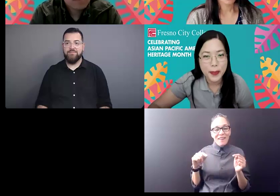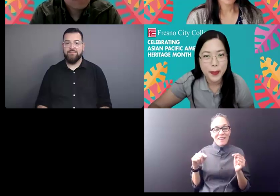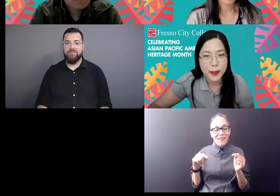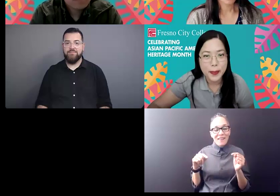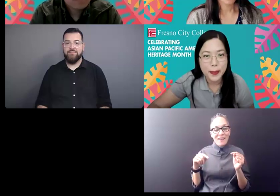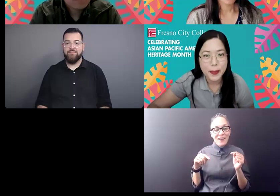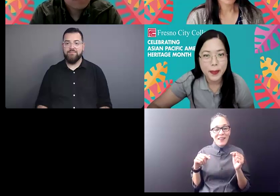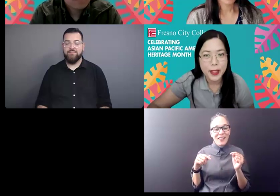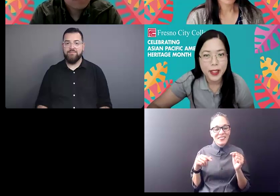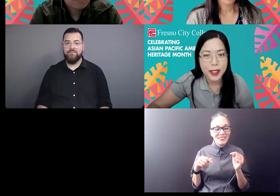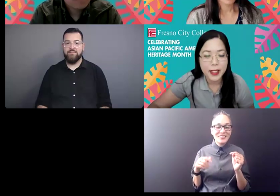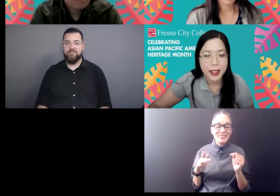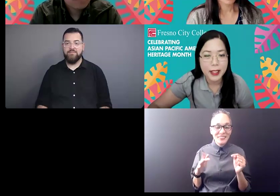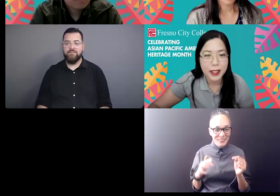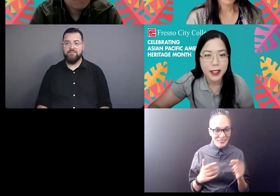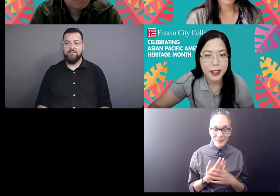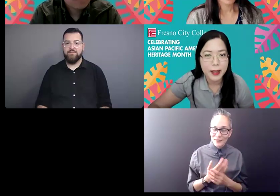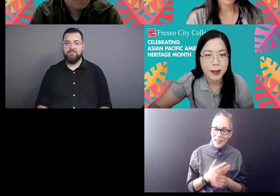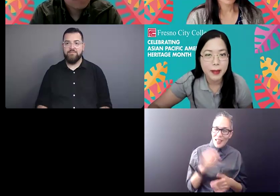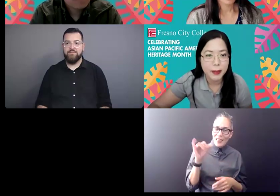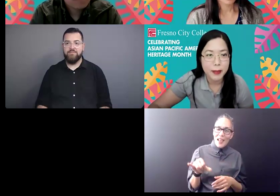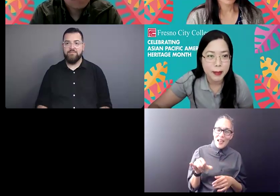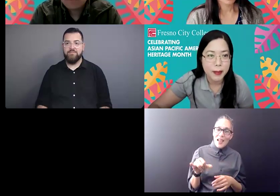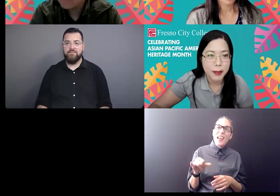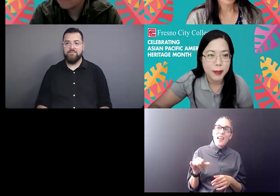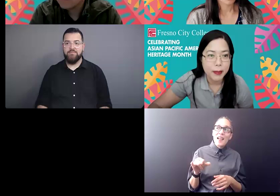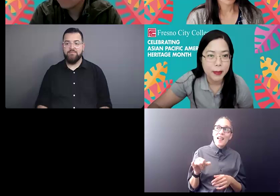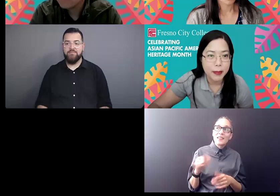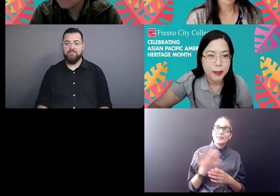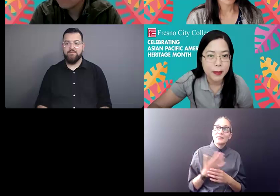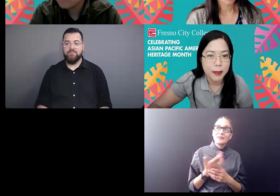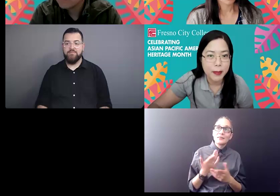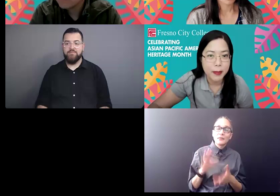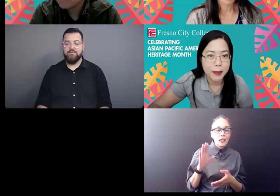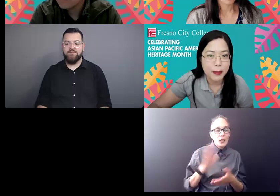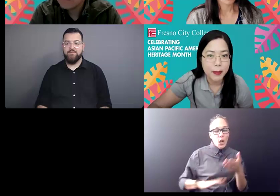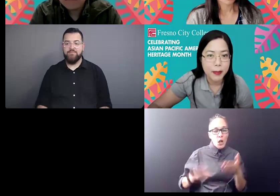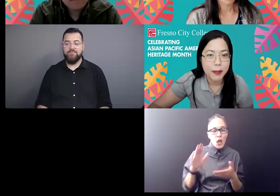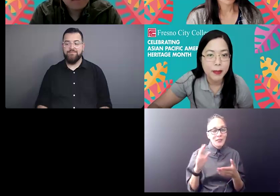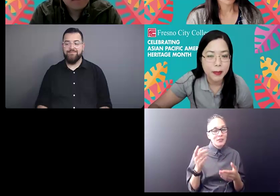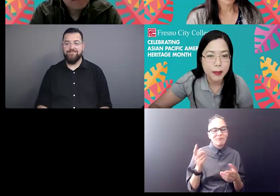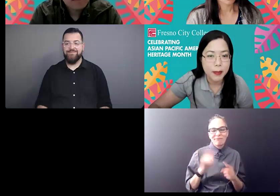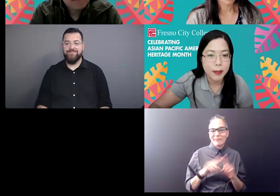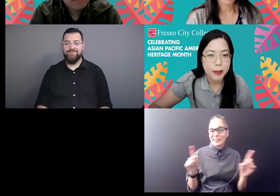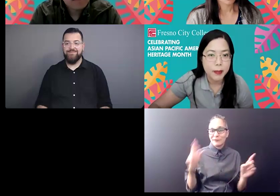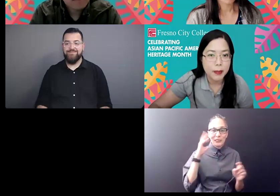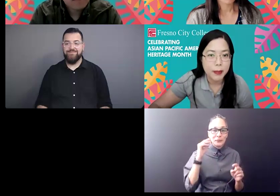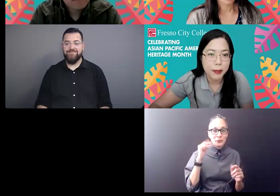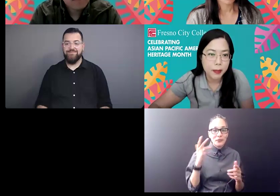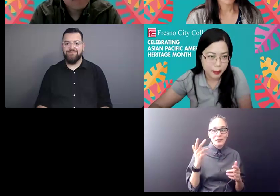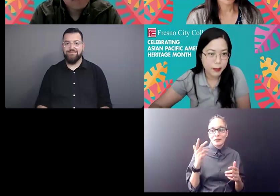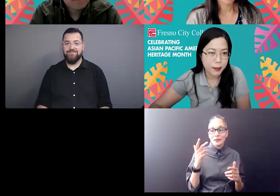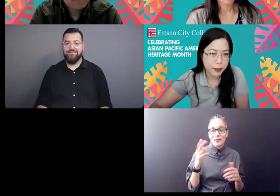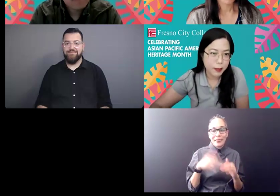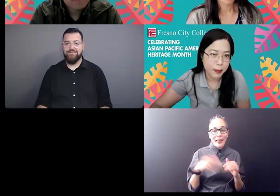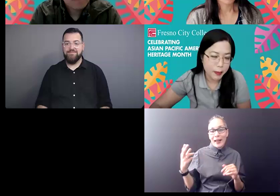but it was like, that was like college is a completely different experience than being in high